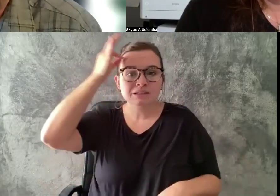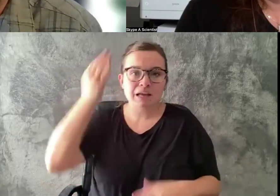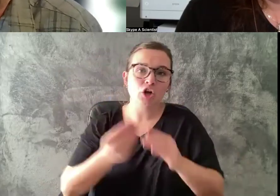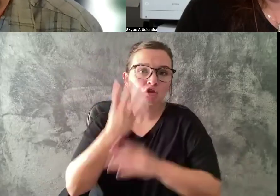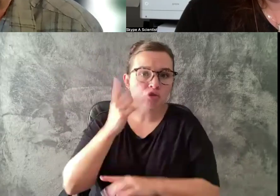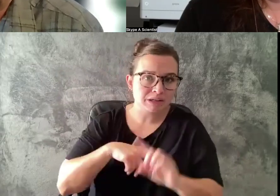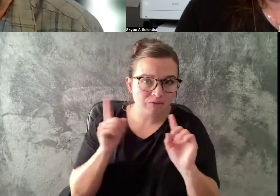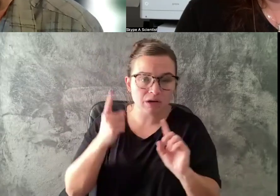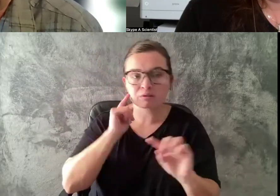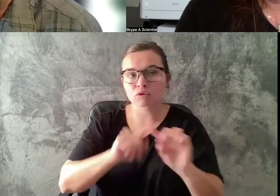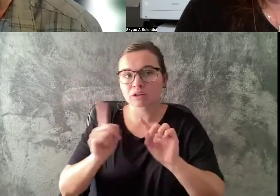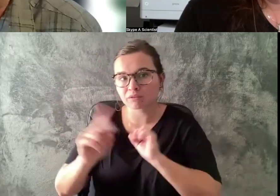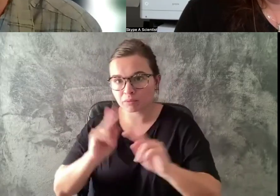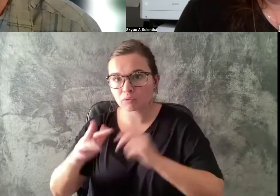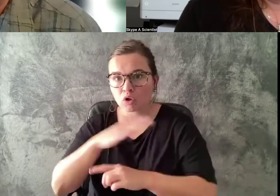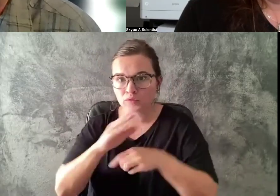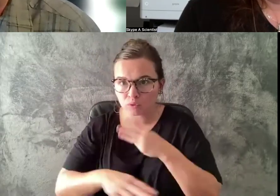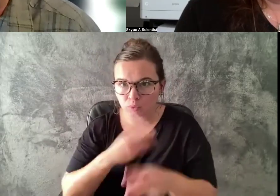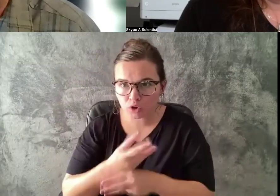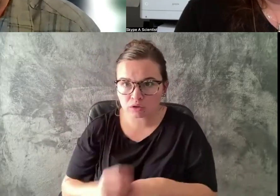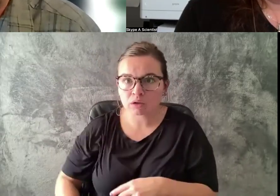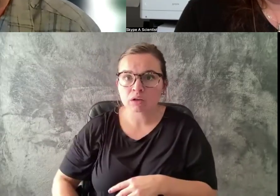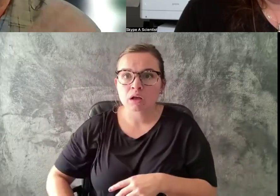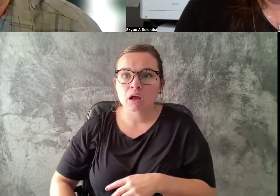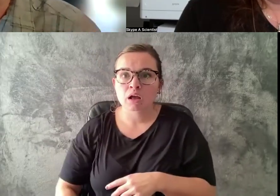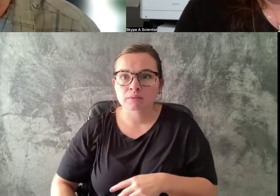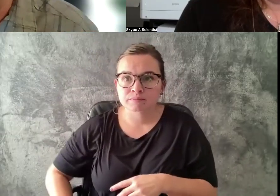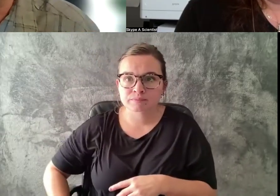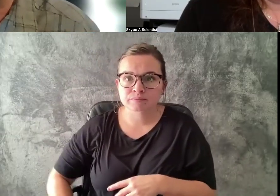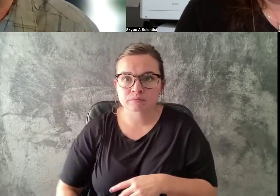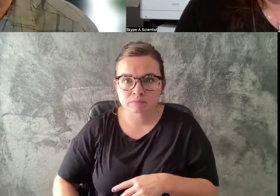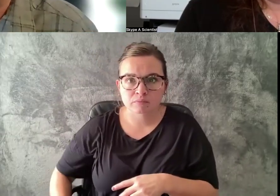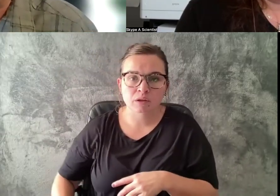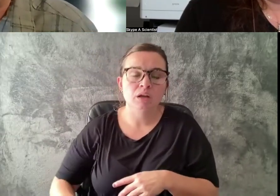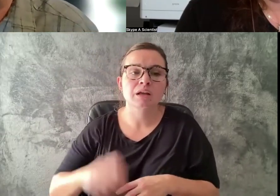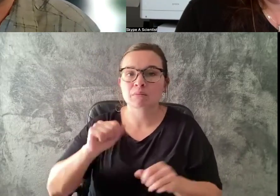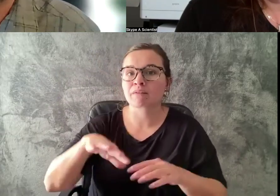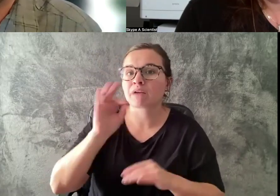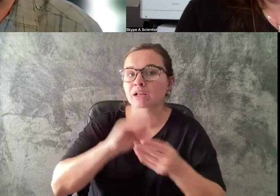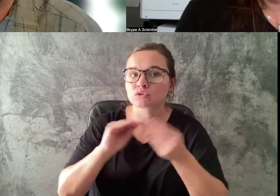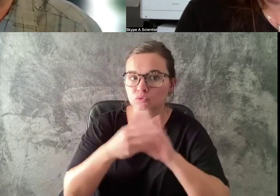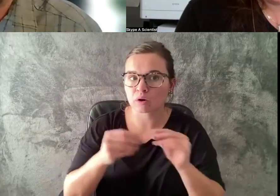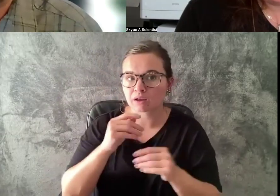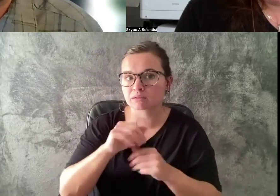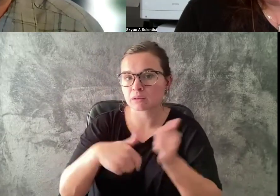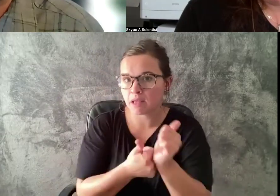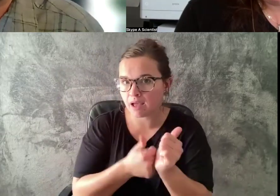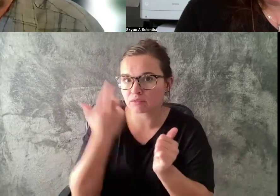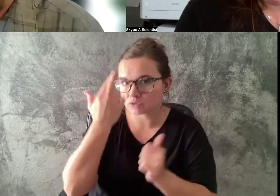differently for different people in different parts of the world? And what's kind of can we find like an evolutionary story behind that?